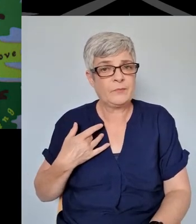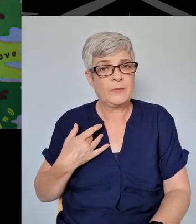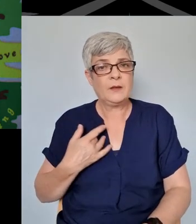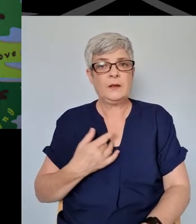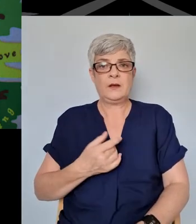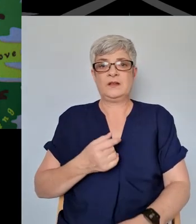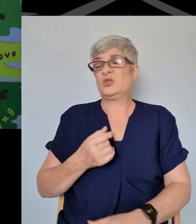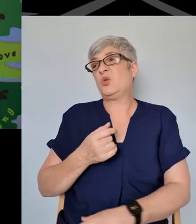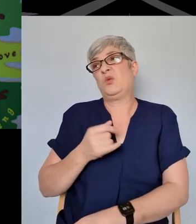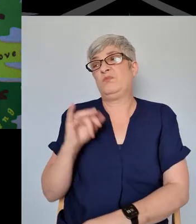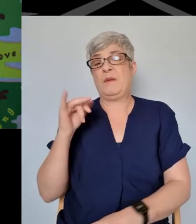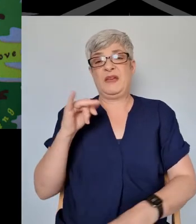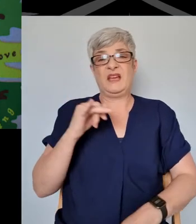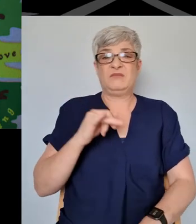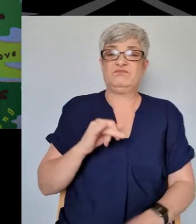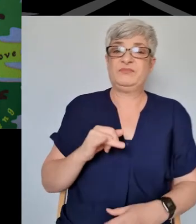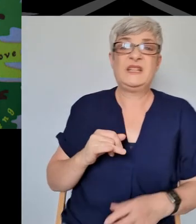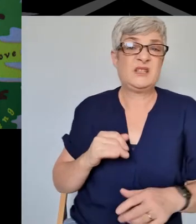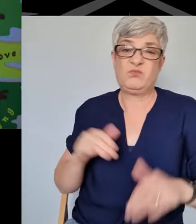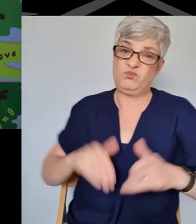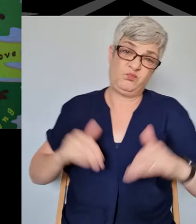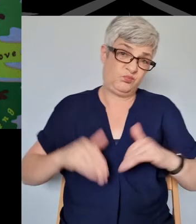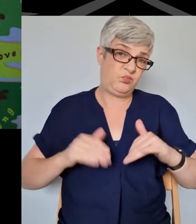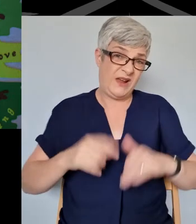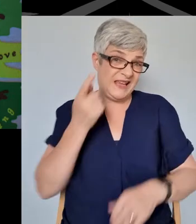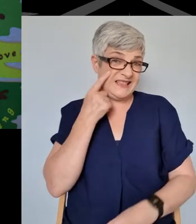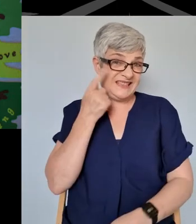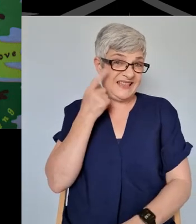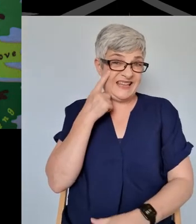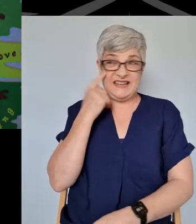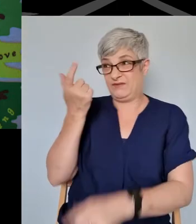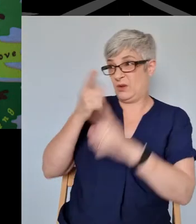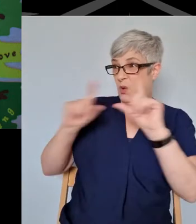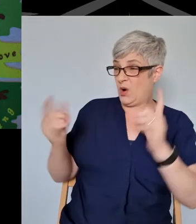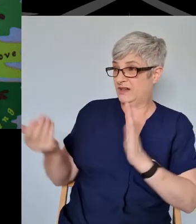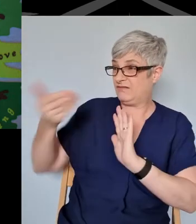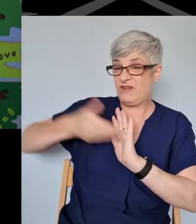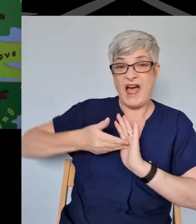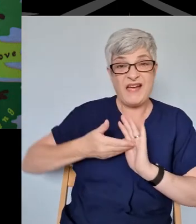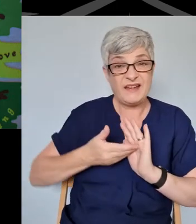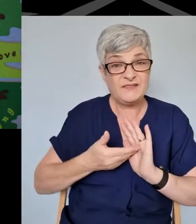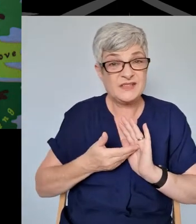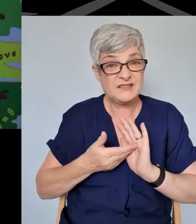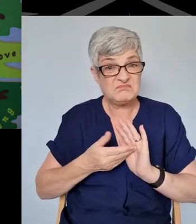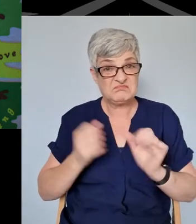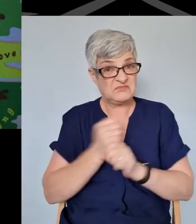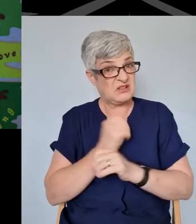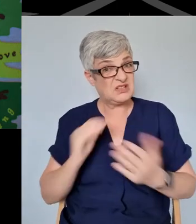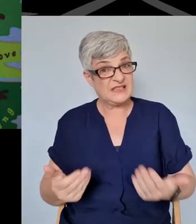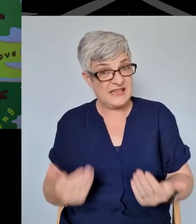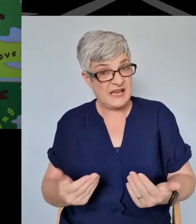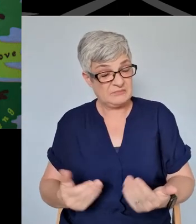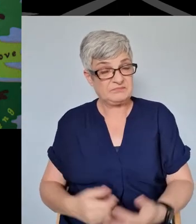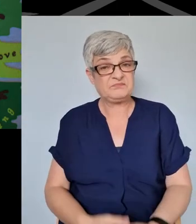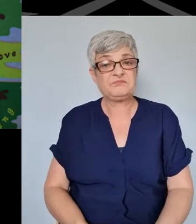We're maybe just going to have to wait and see if the Lord turns up and does that kind of thing today.